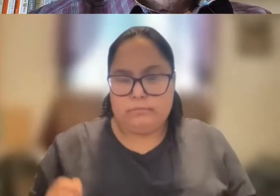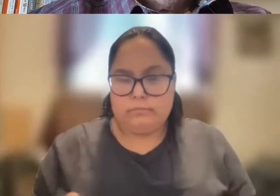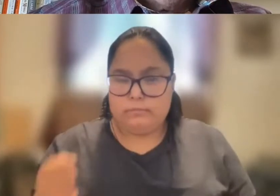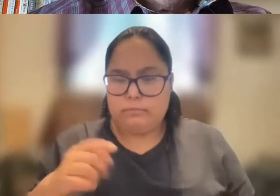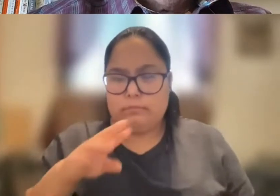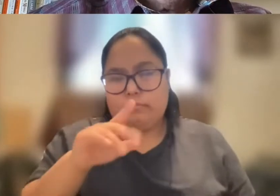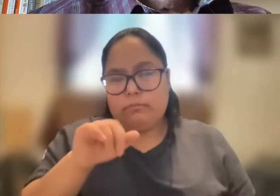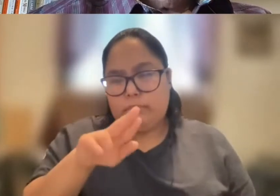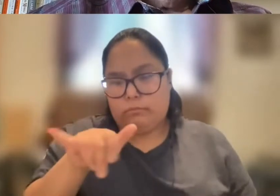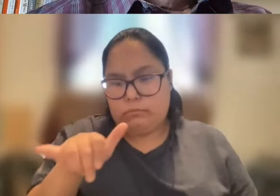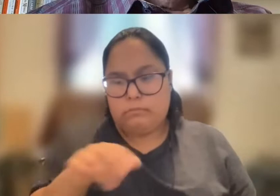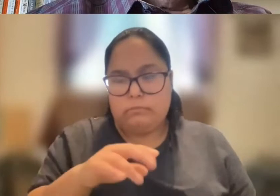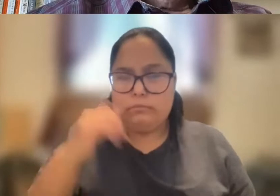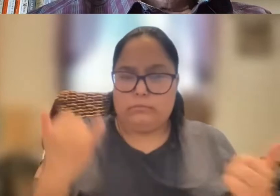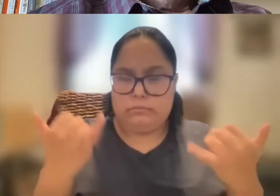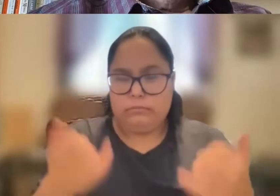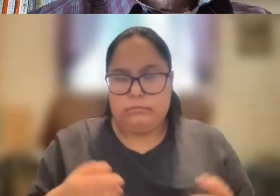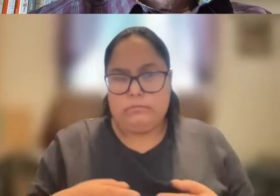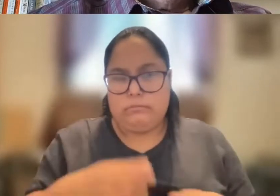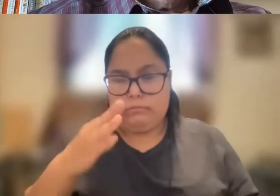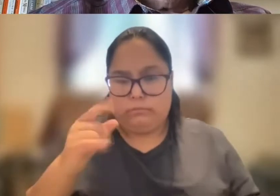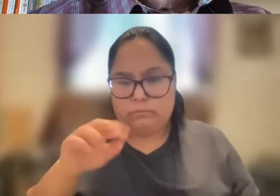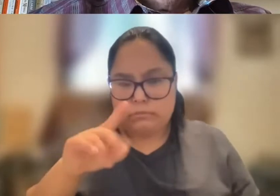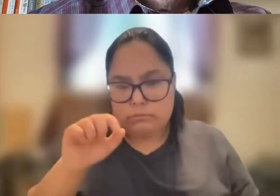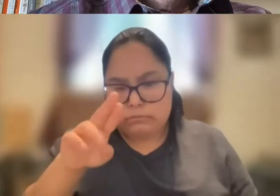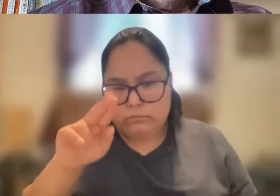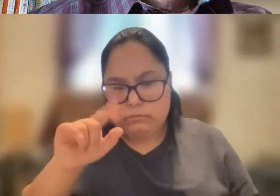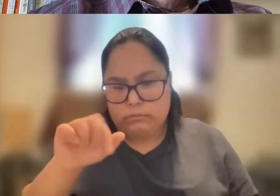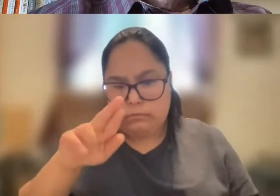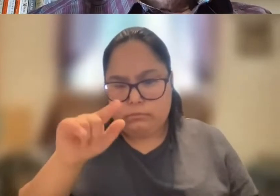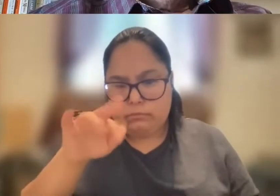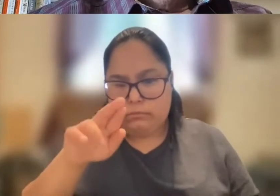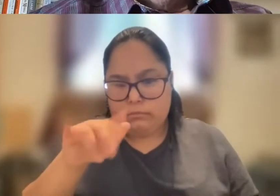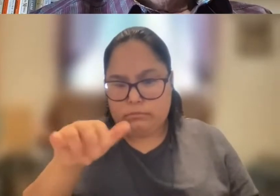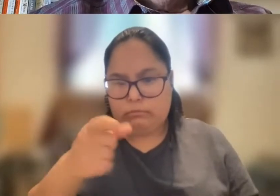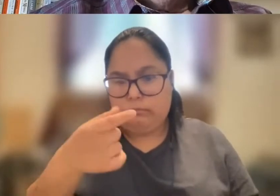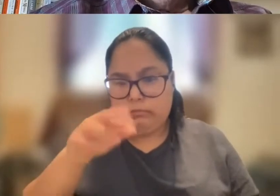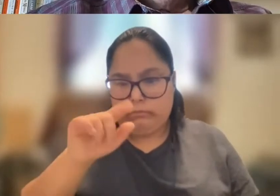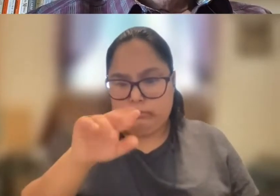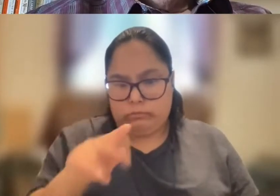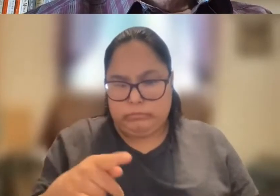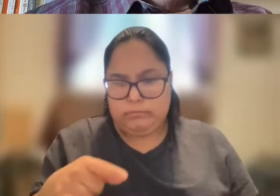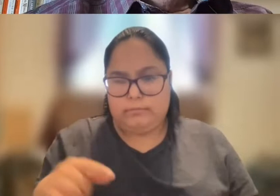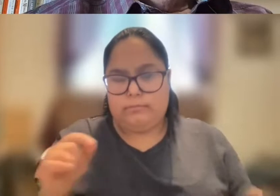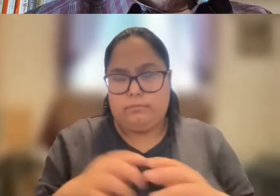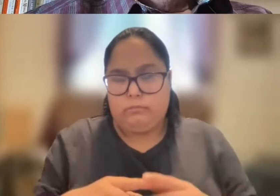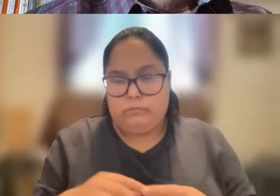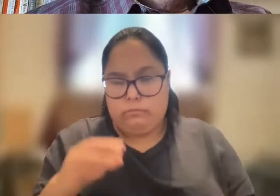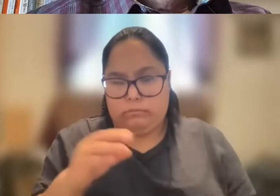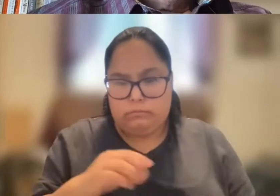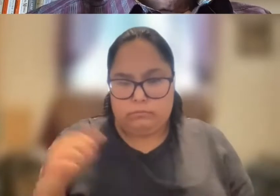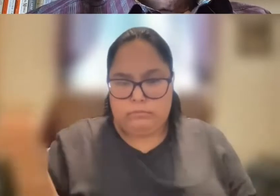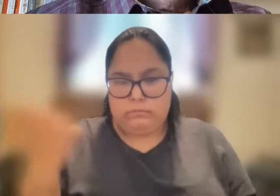The military has decided that we are now part of the Defense Advisory Group. Every other minority had a say in how policy gets